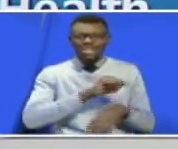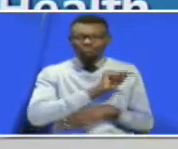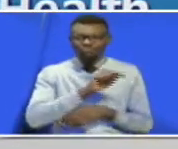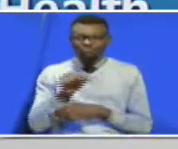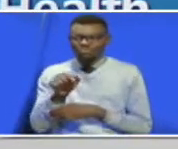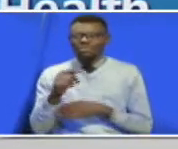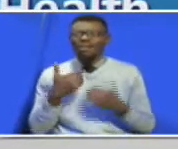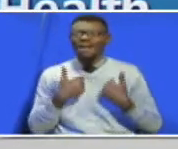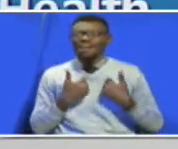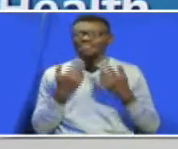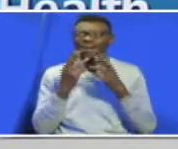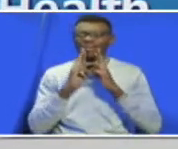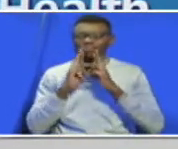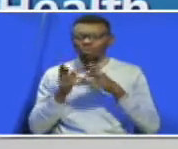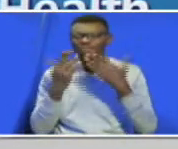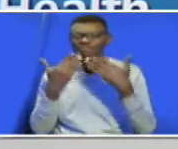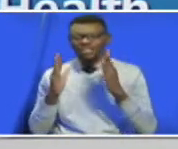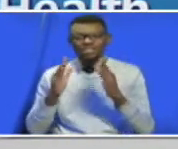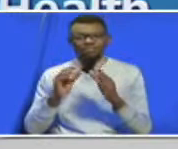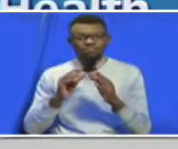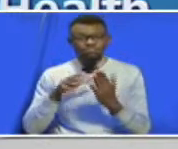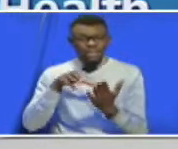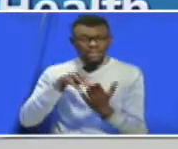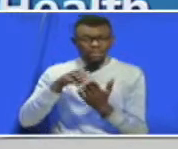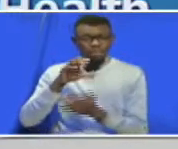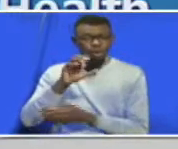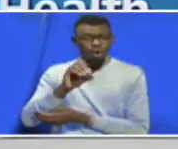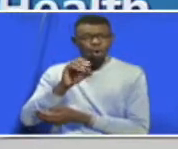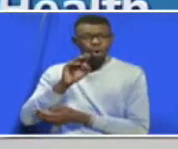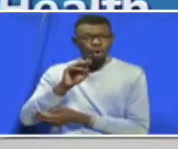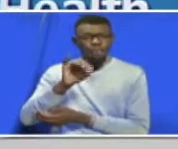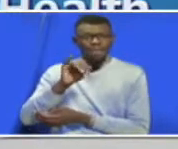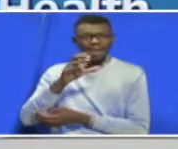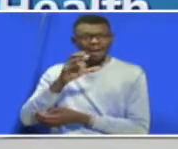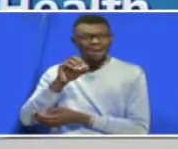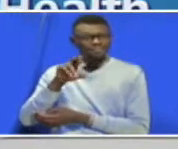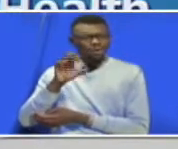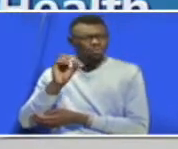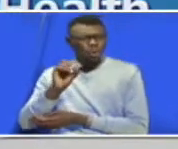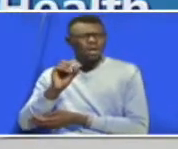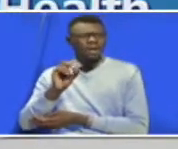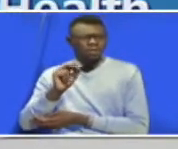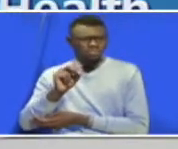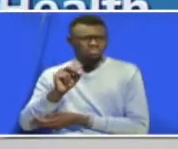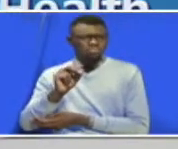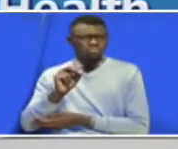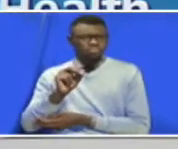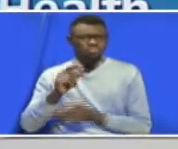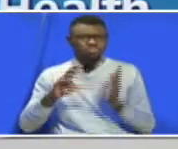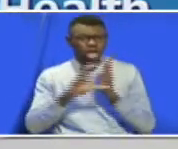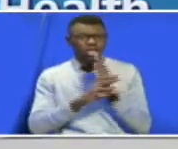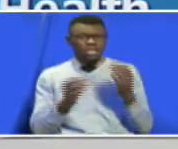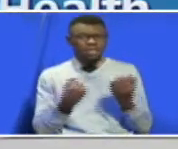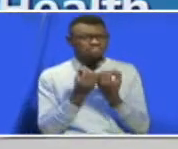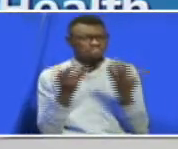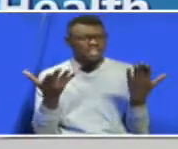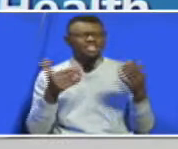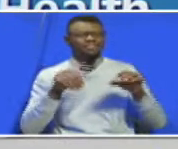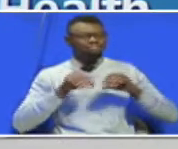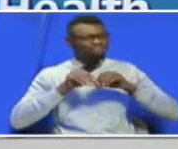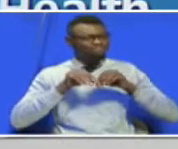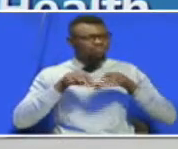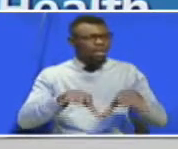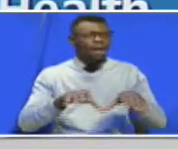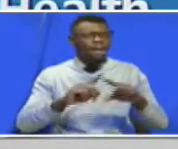Omicron, and the reality is that Omicron is probably in most countries, even if it hasn't been